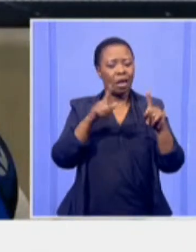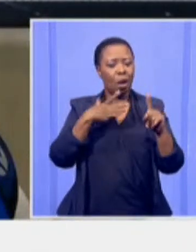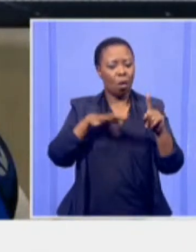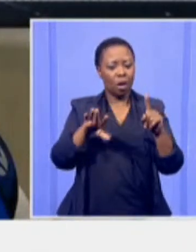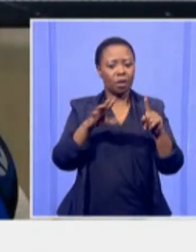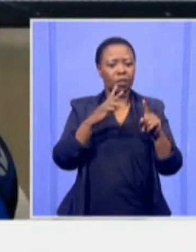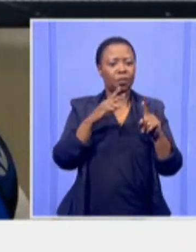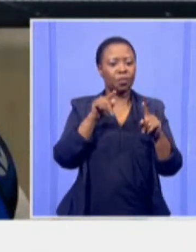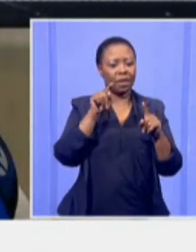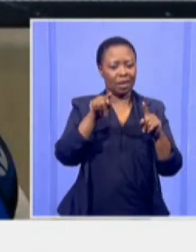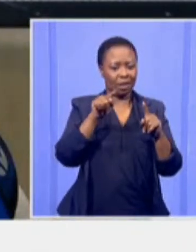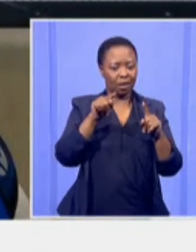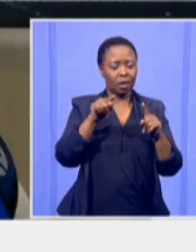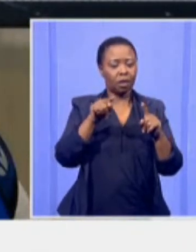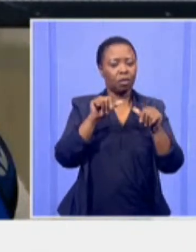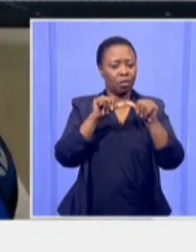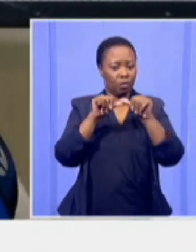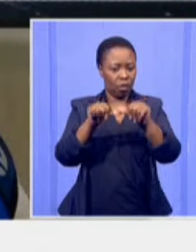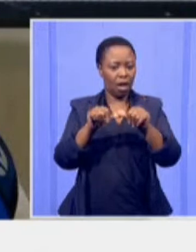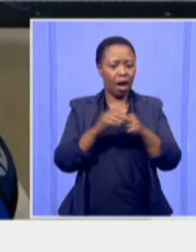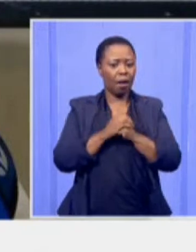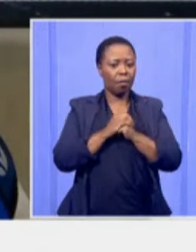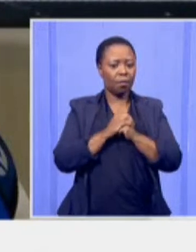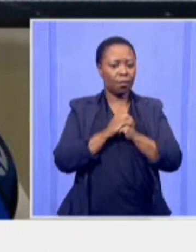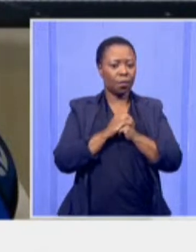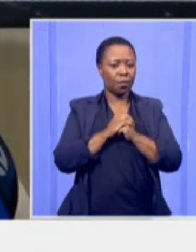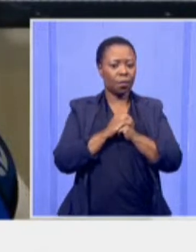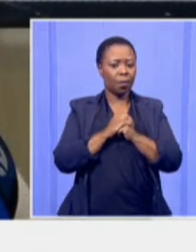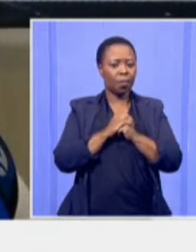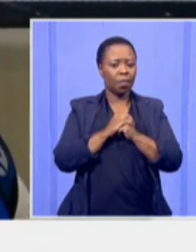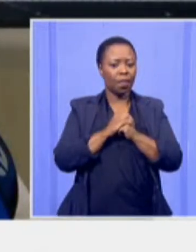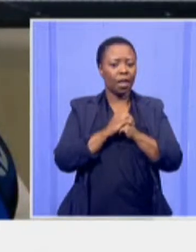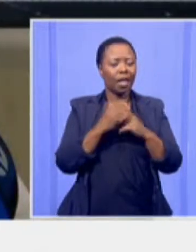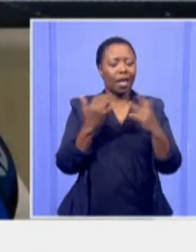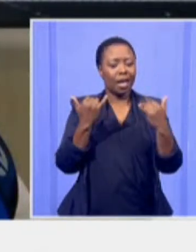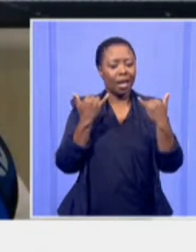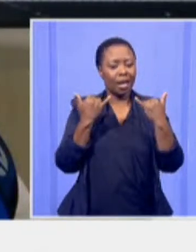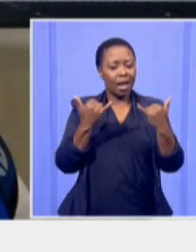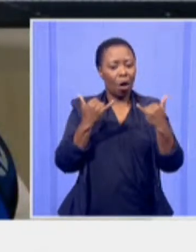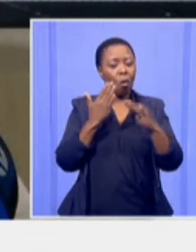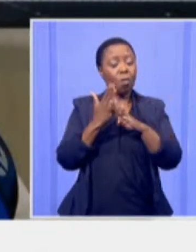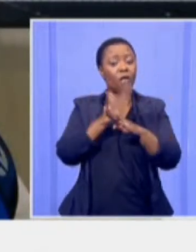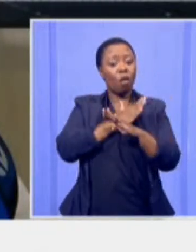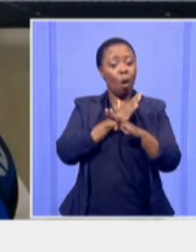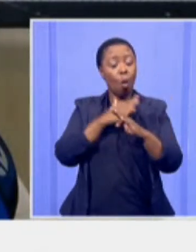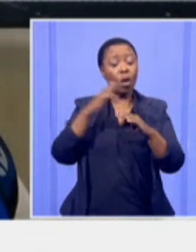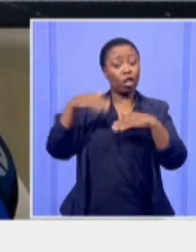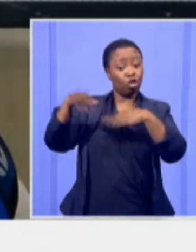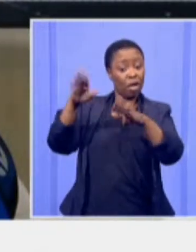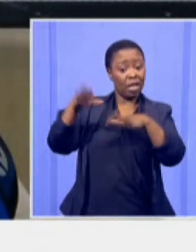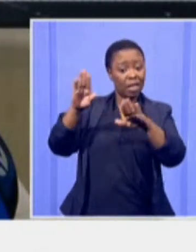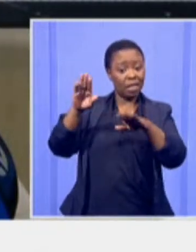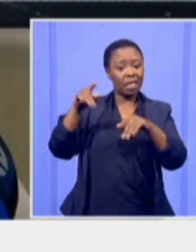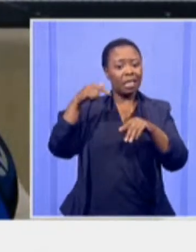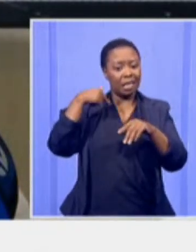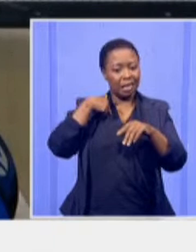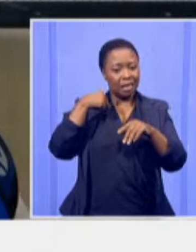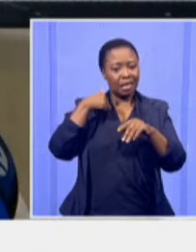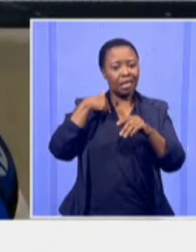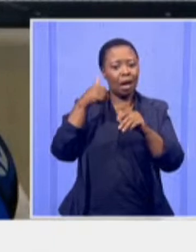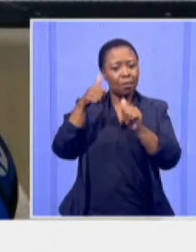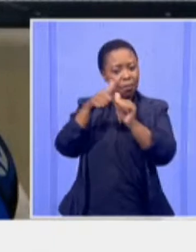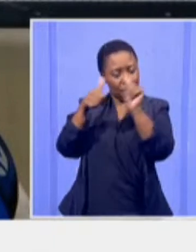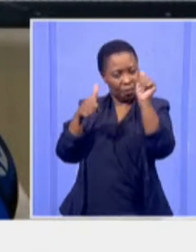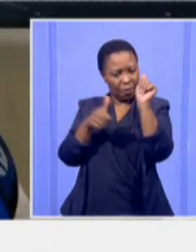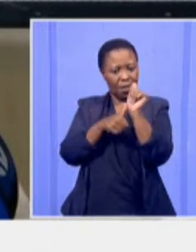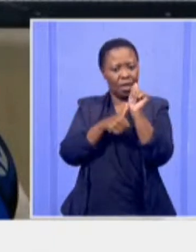what happened. We were on the ground before you were chased out, and we went to meet the Vice Chancellor. On our way